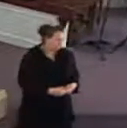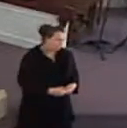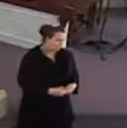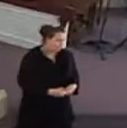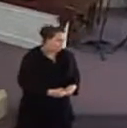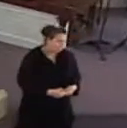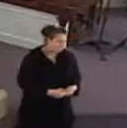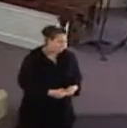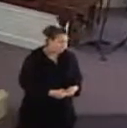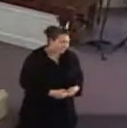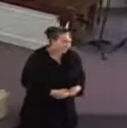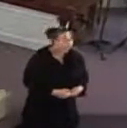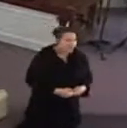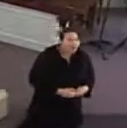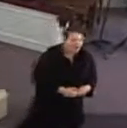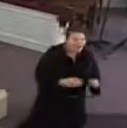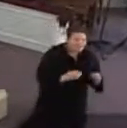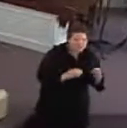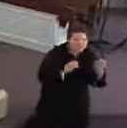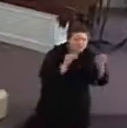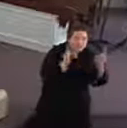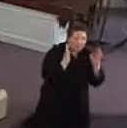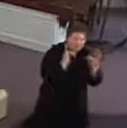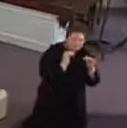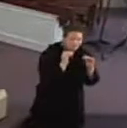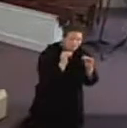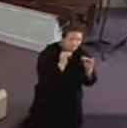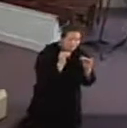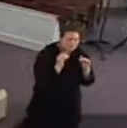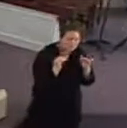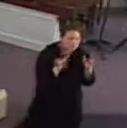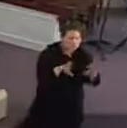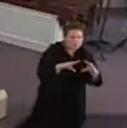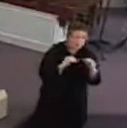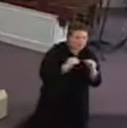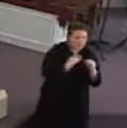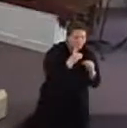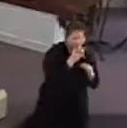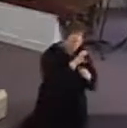Now, I probably should expect to get about 100 ugly ties back.